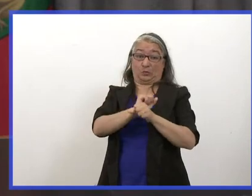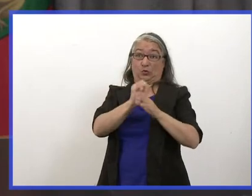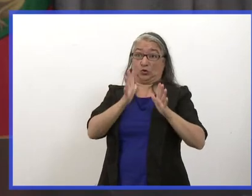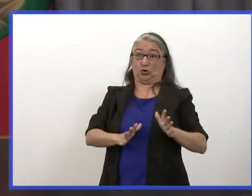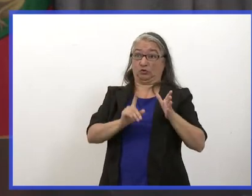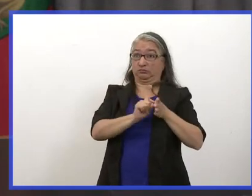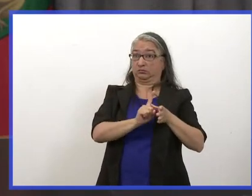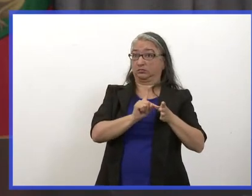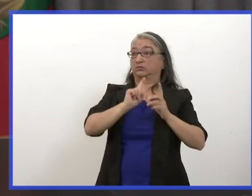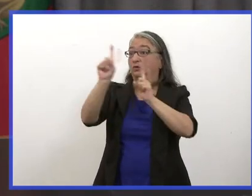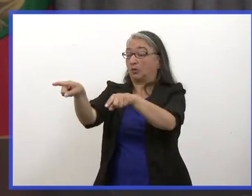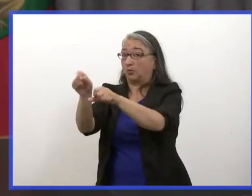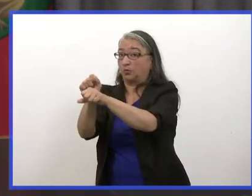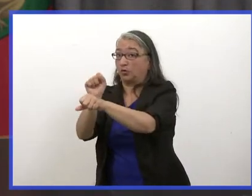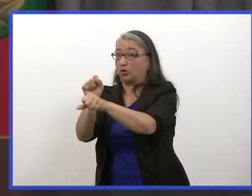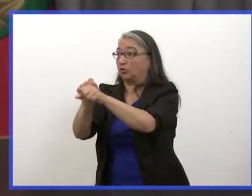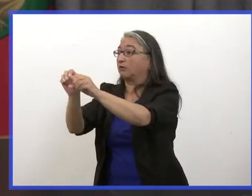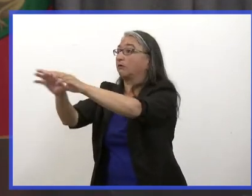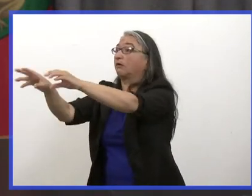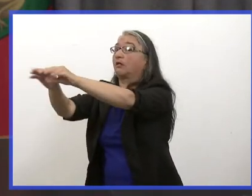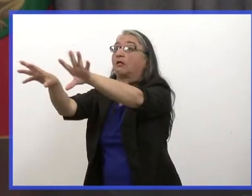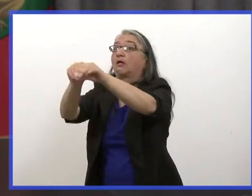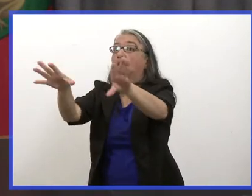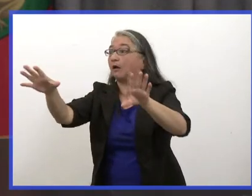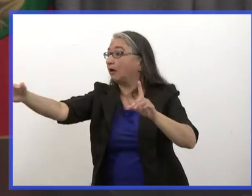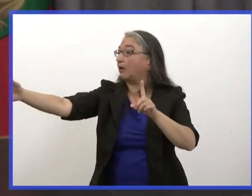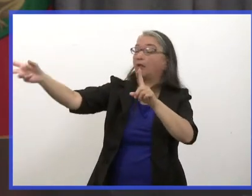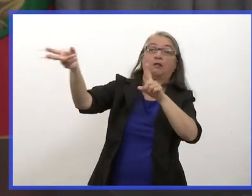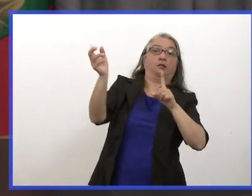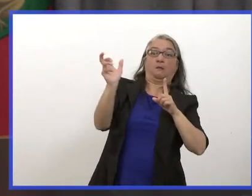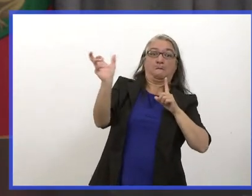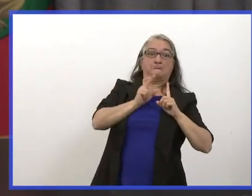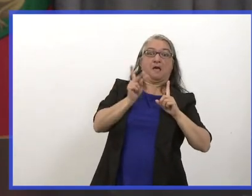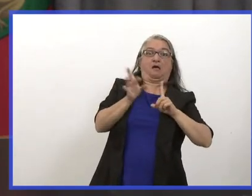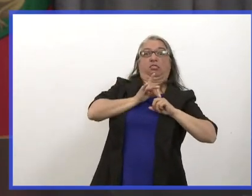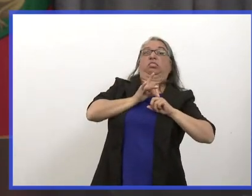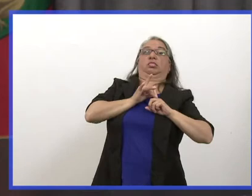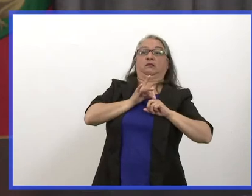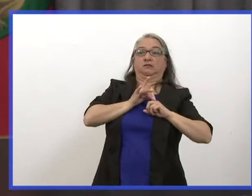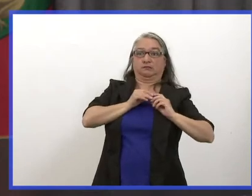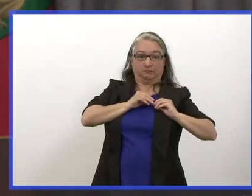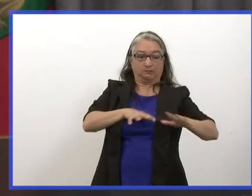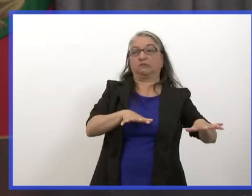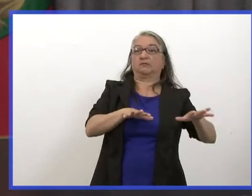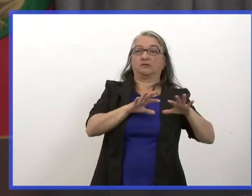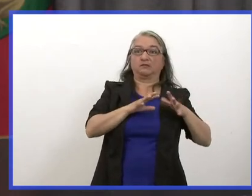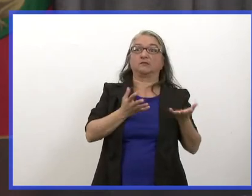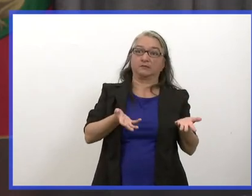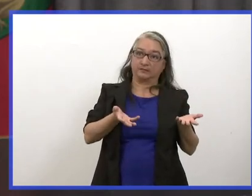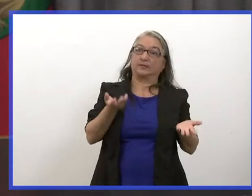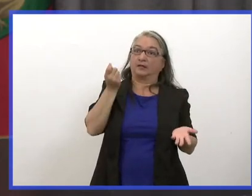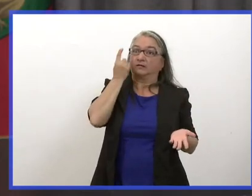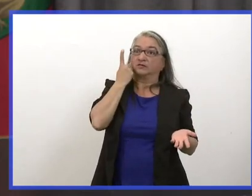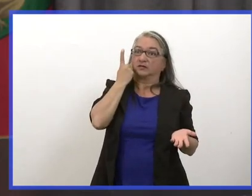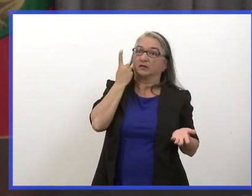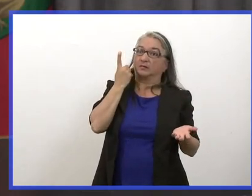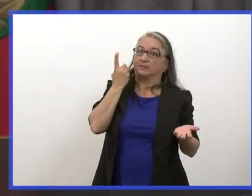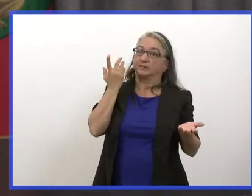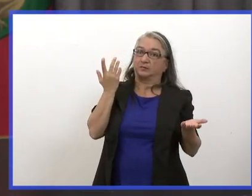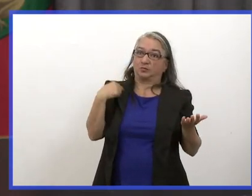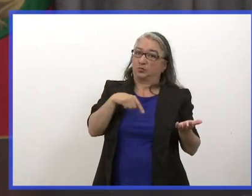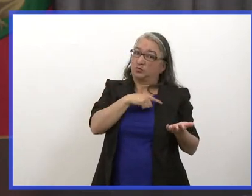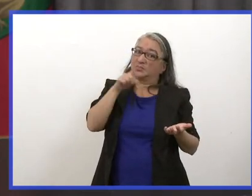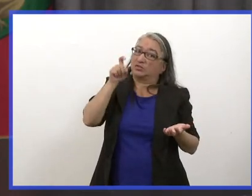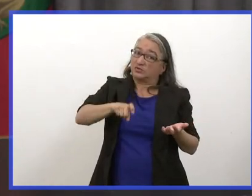public notification on that. The public health approach was taken, contact investigation,